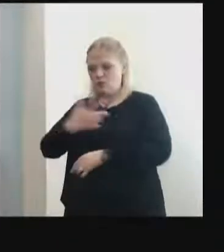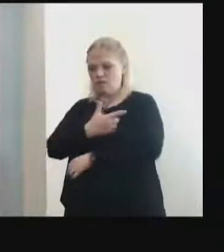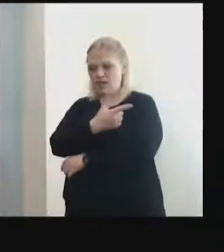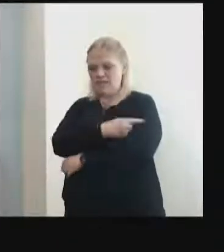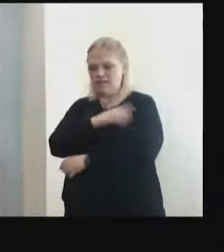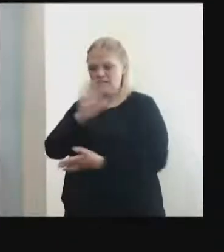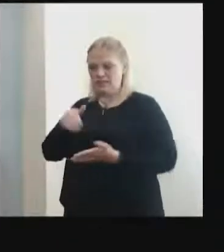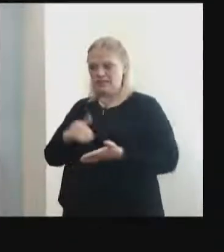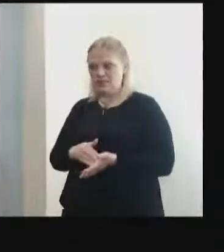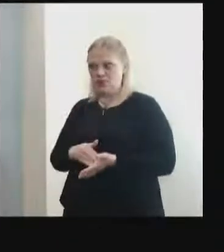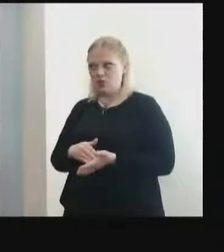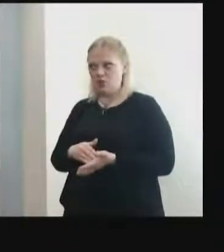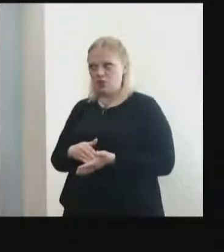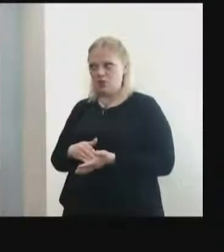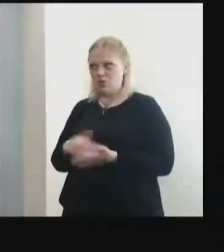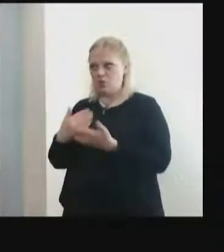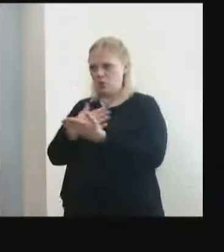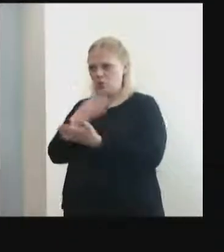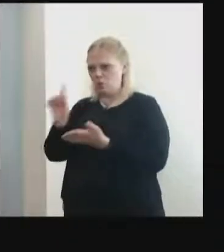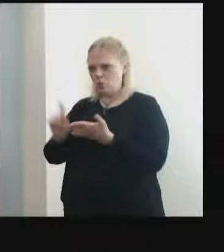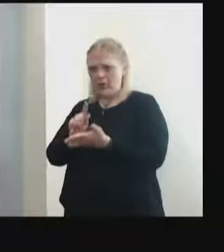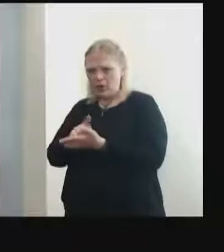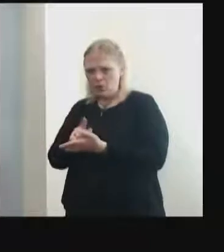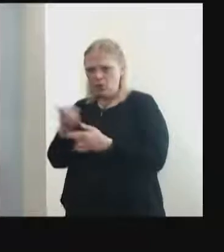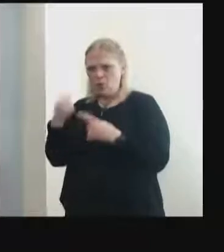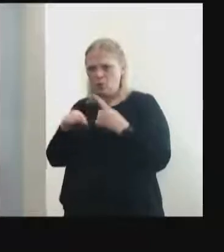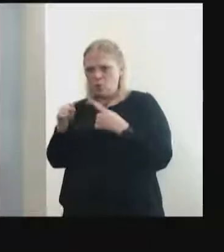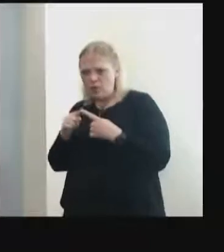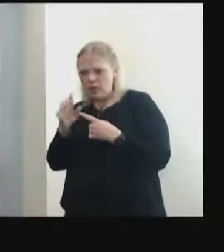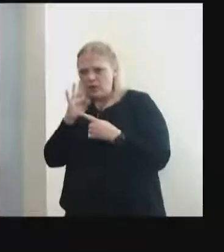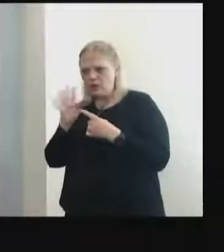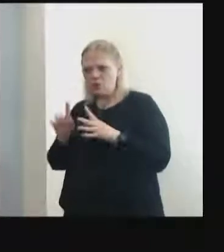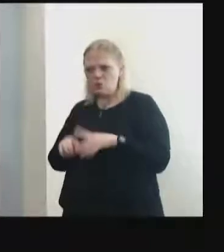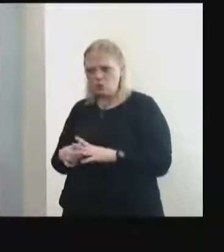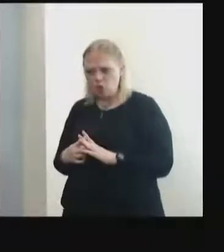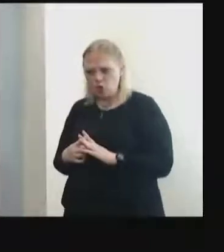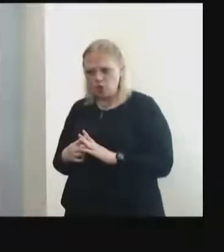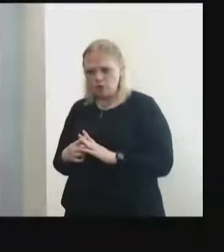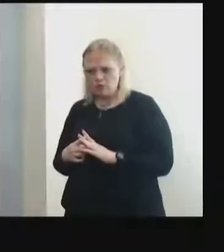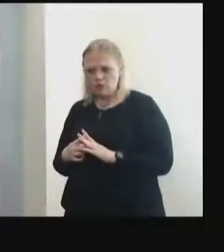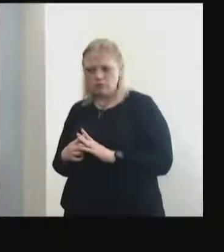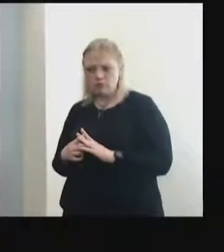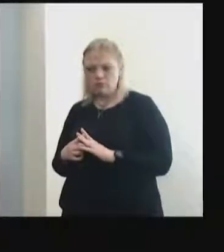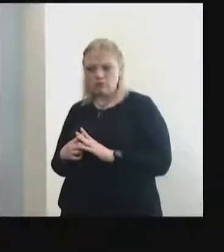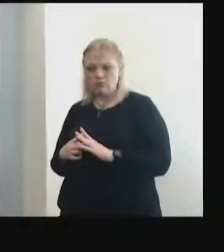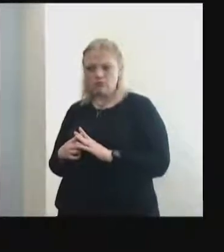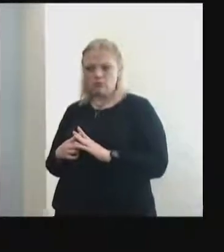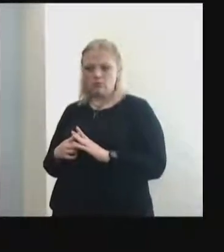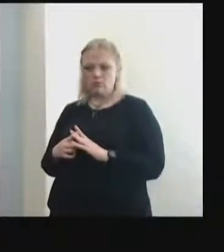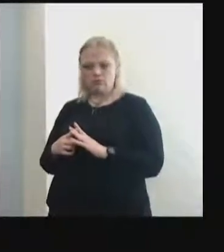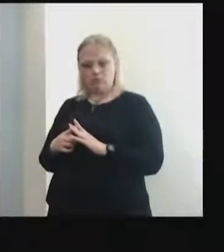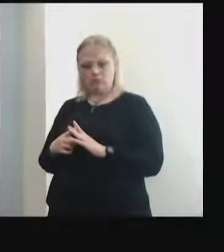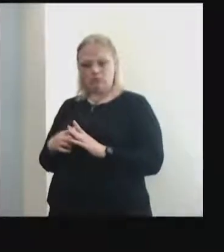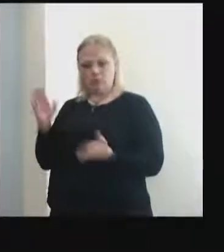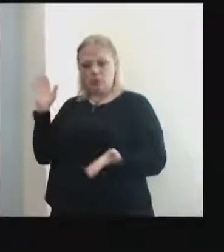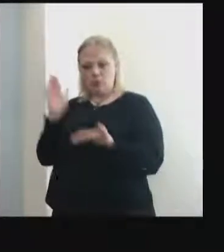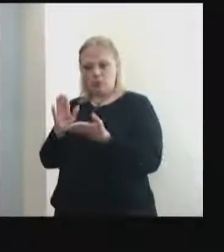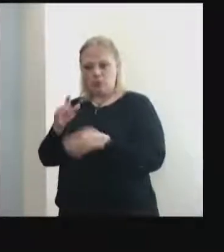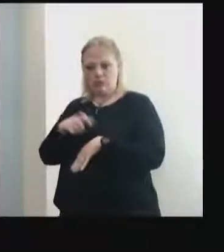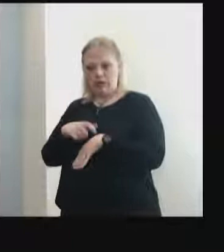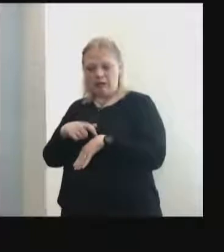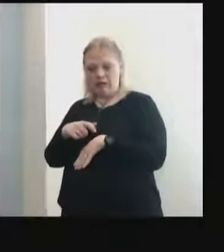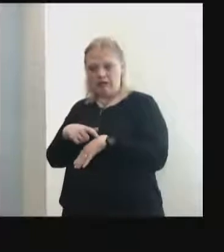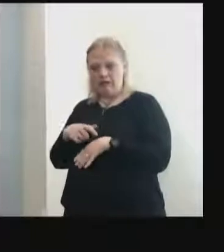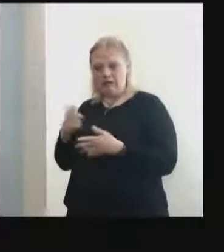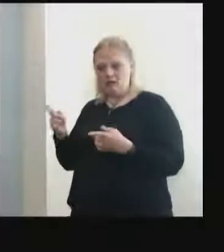Burstein, you know, what the new hours will be, when you're probably going to start spending less time devoting staff efforts